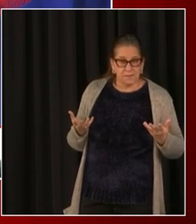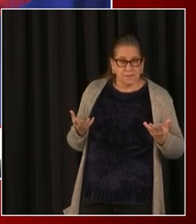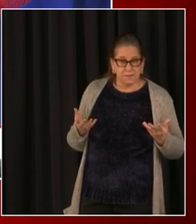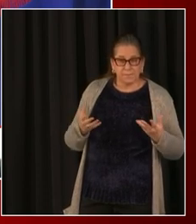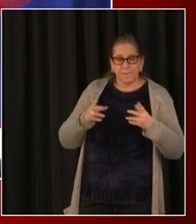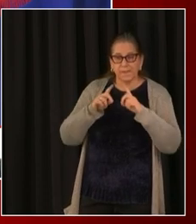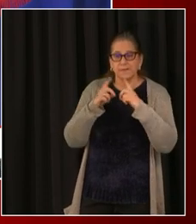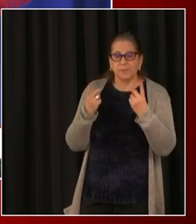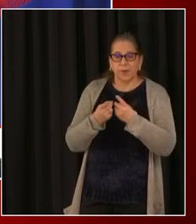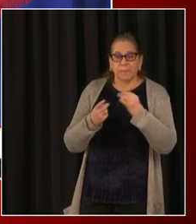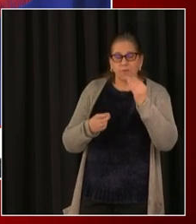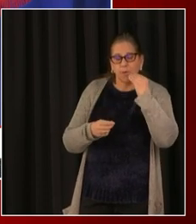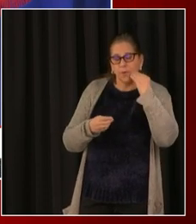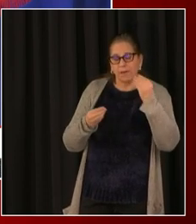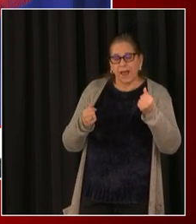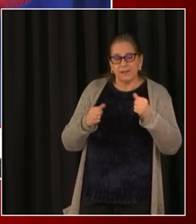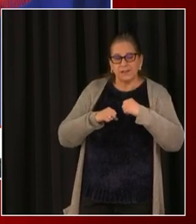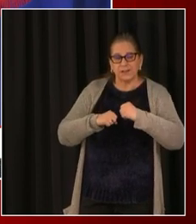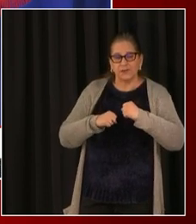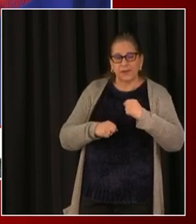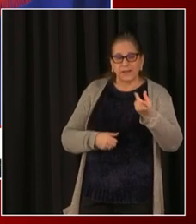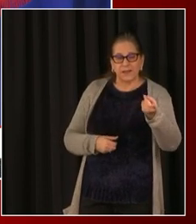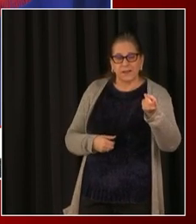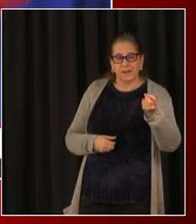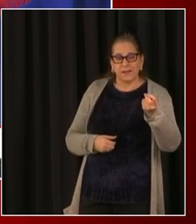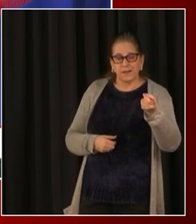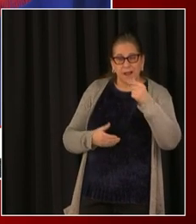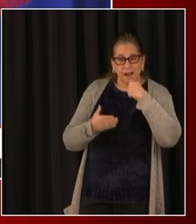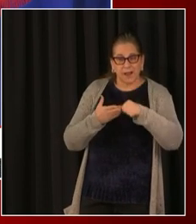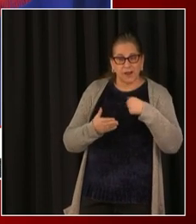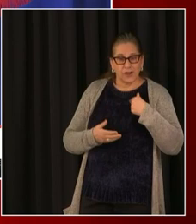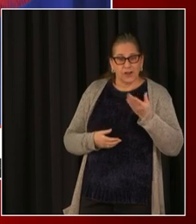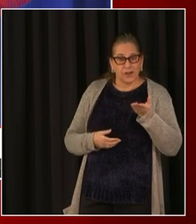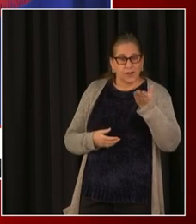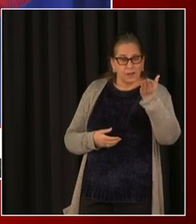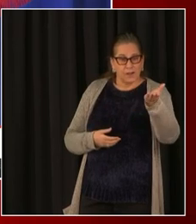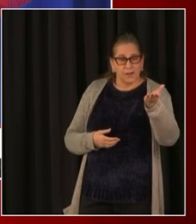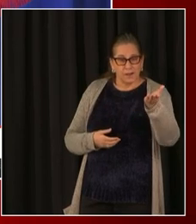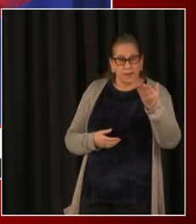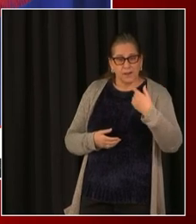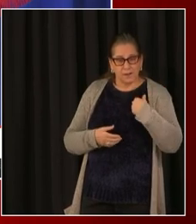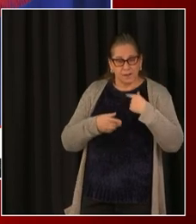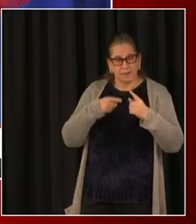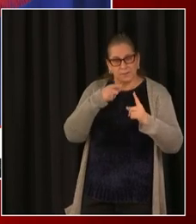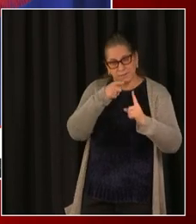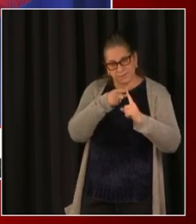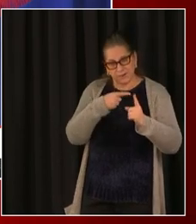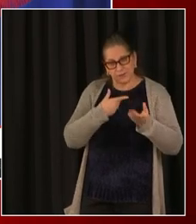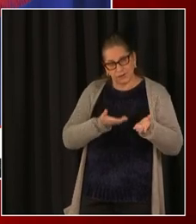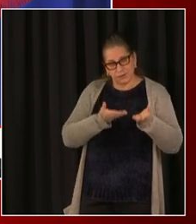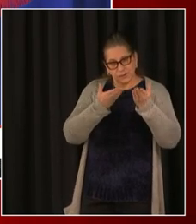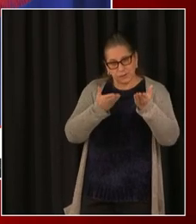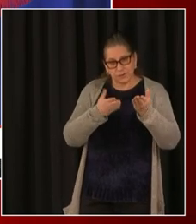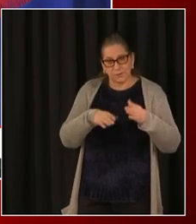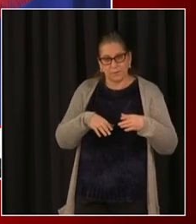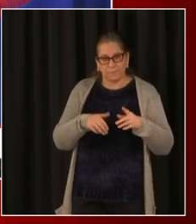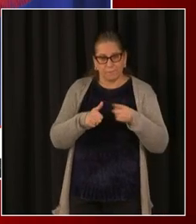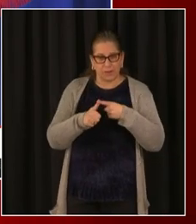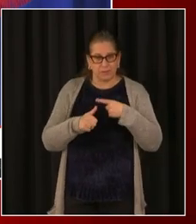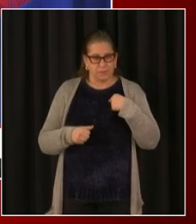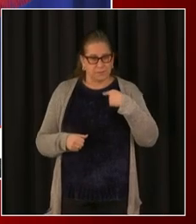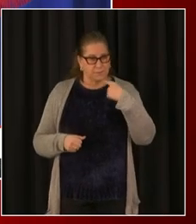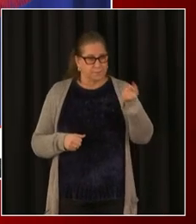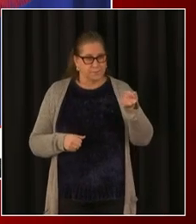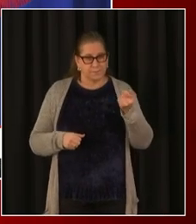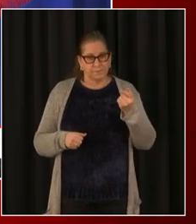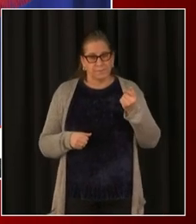Security, and that letter outlines very specific suggestions. First, we think that the